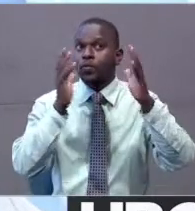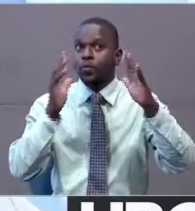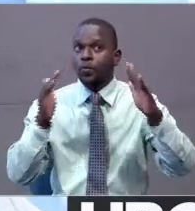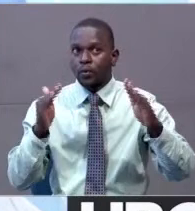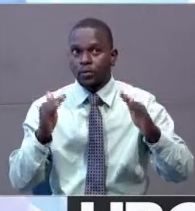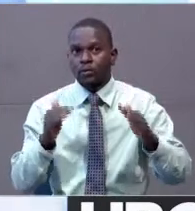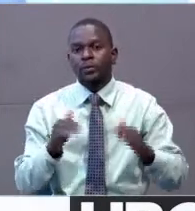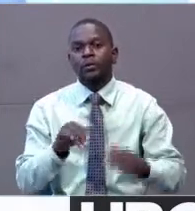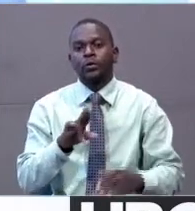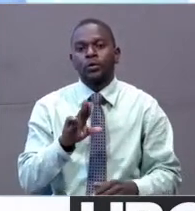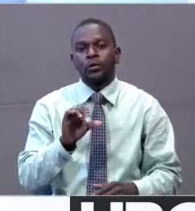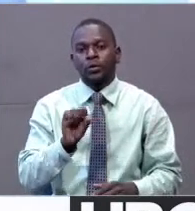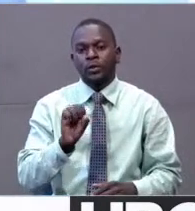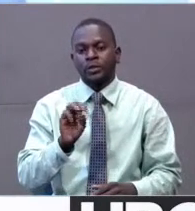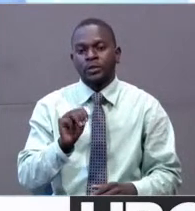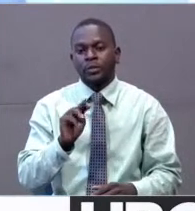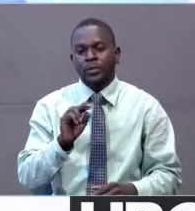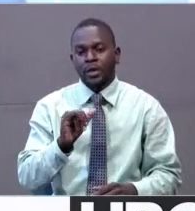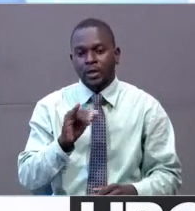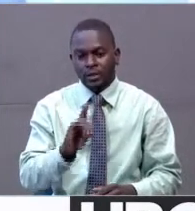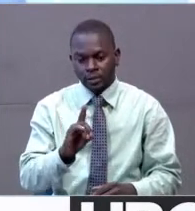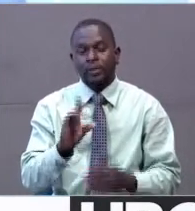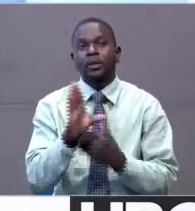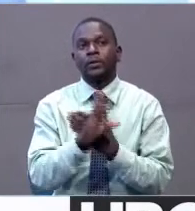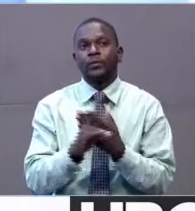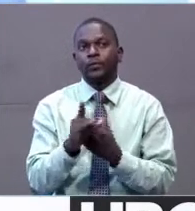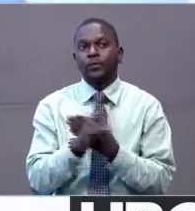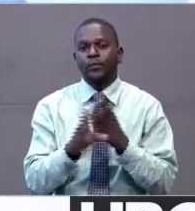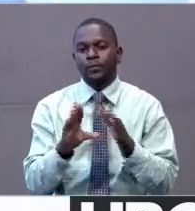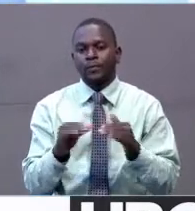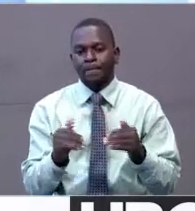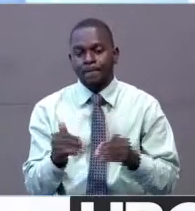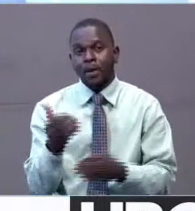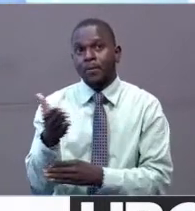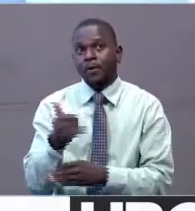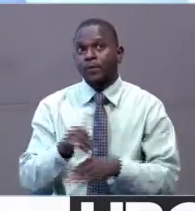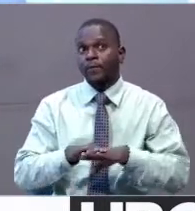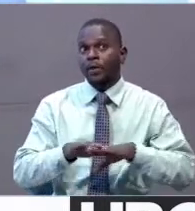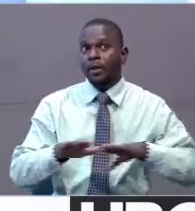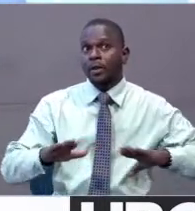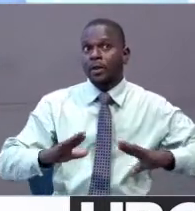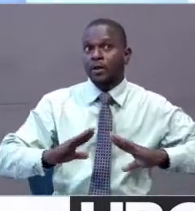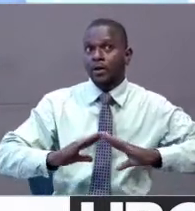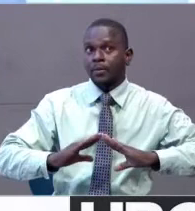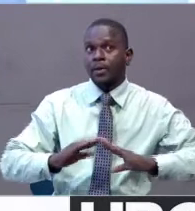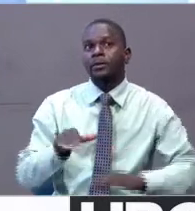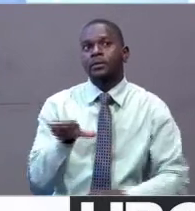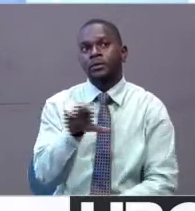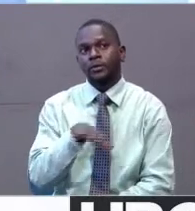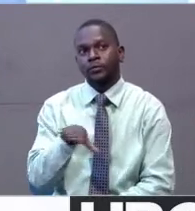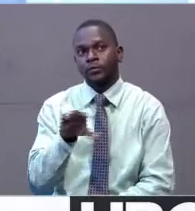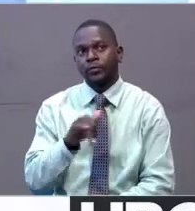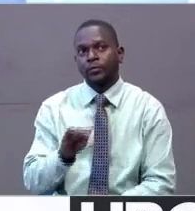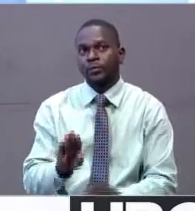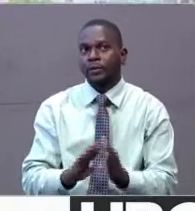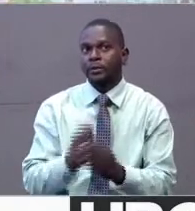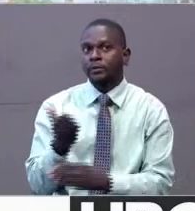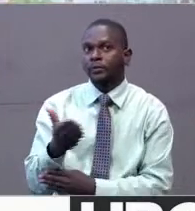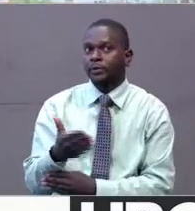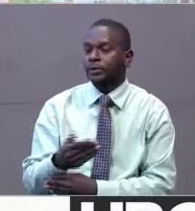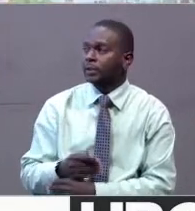the USMID in the district at an event officiated by the Minister for Lands and Urban Development, Judith Nabakova.